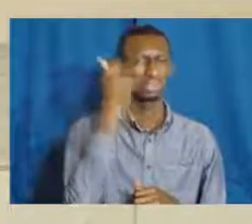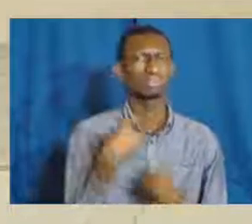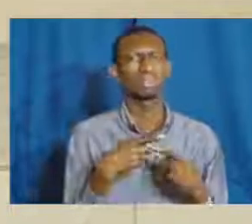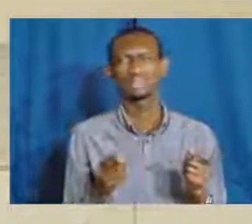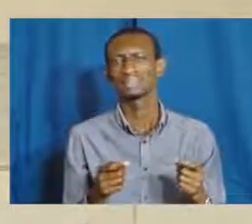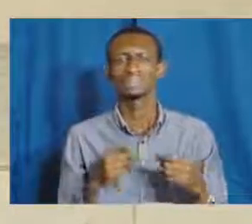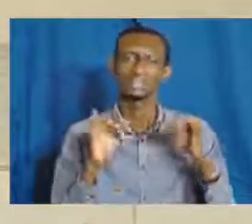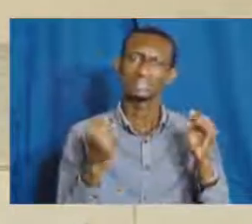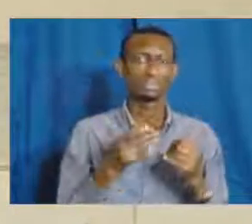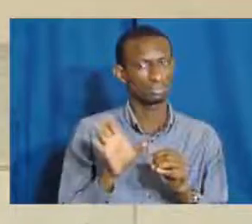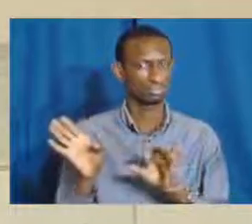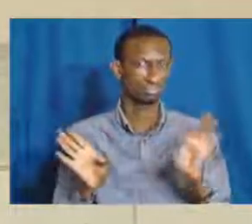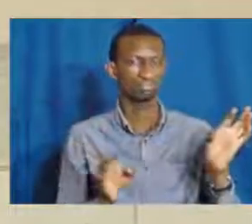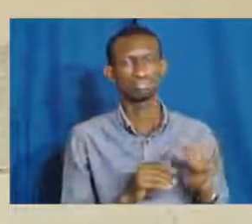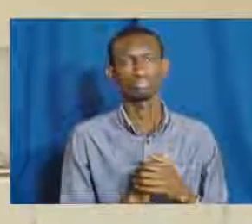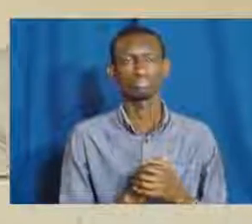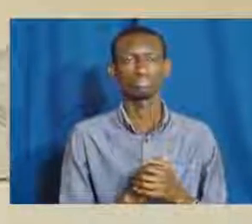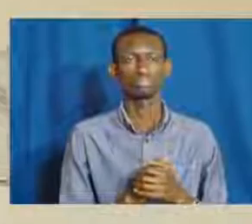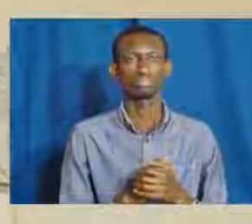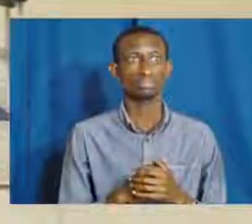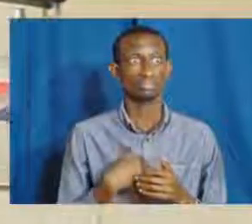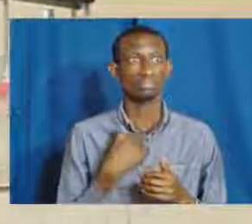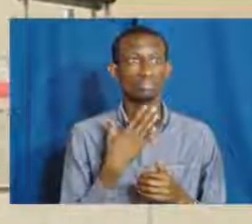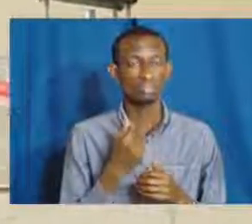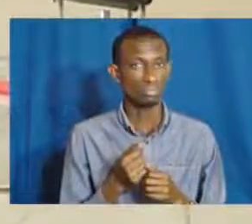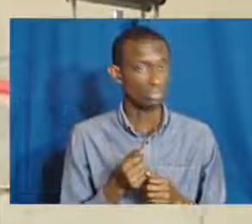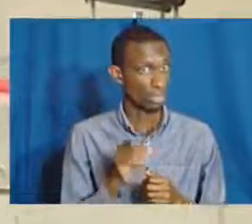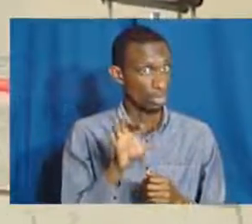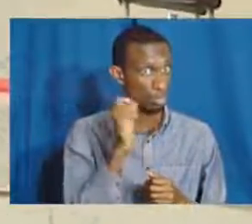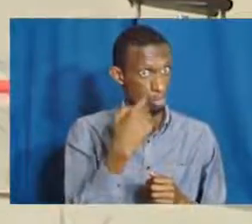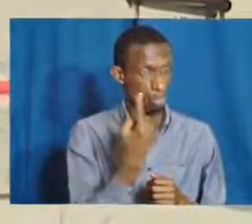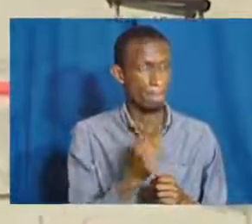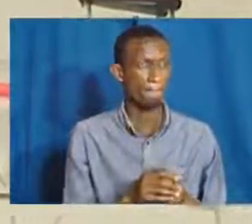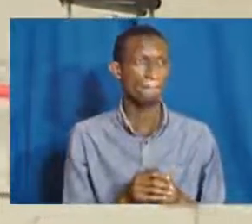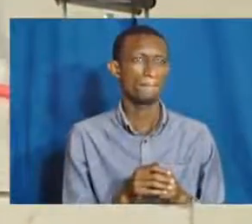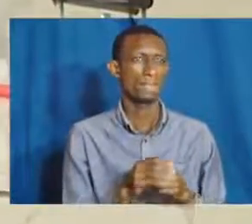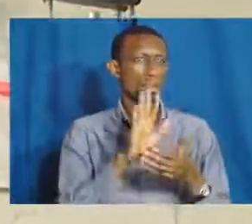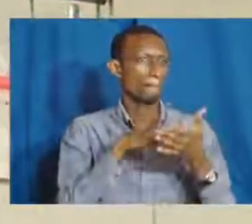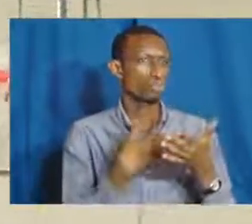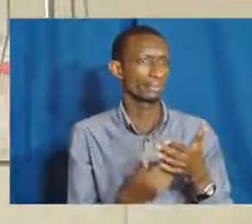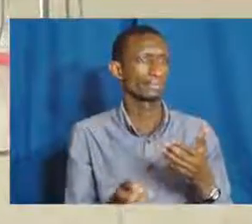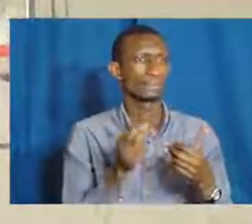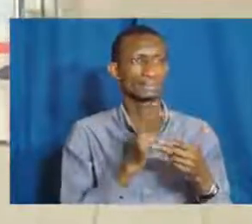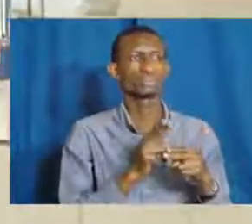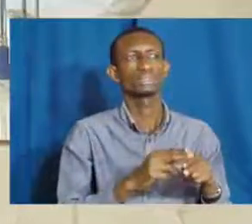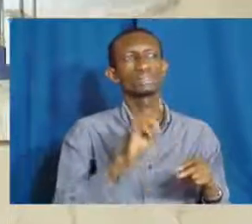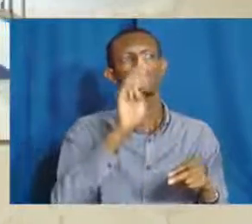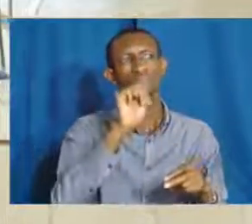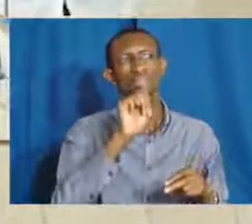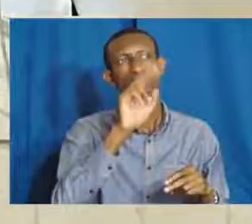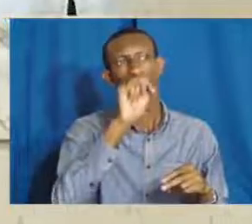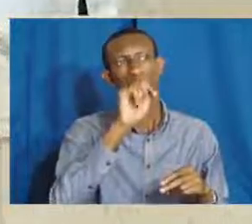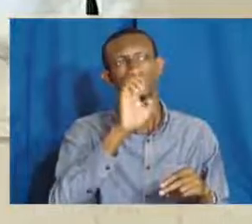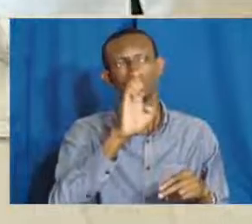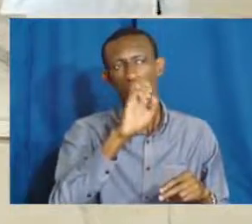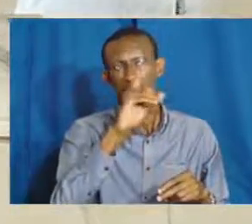these elements. So we'll move from the Mendeleev's periodic table to the modern periodic table. Actually,